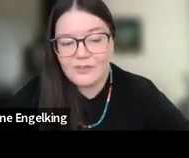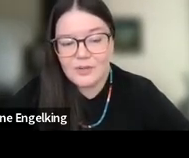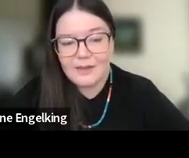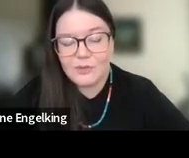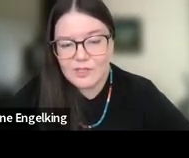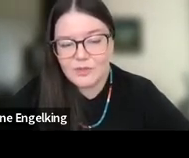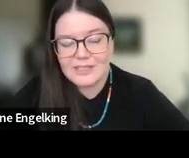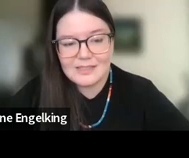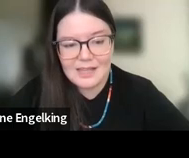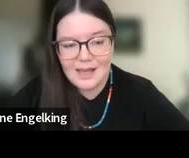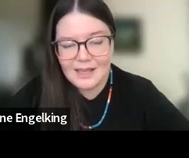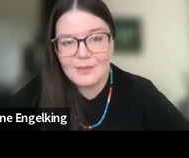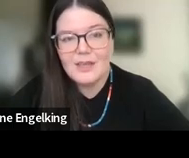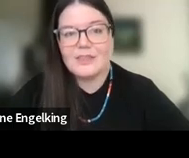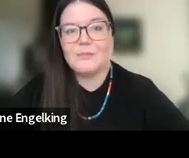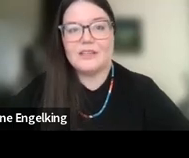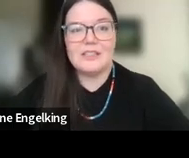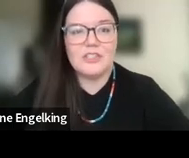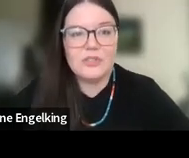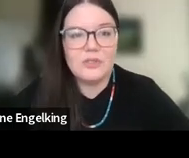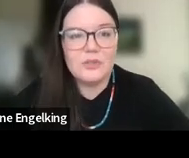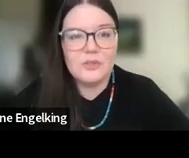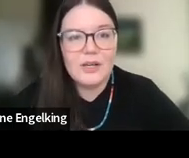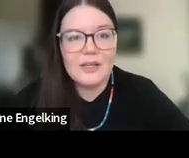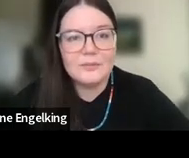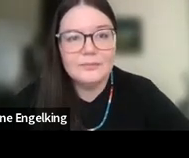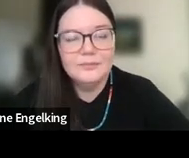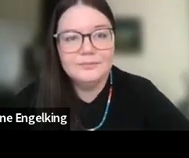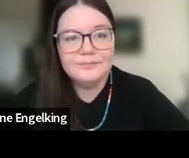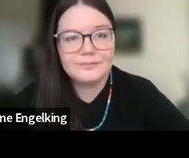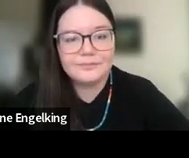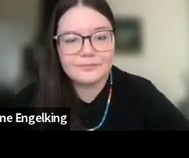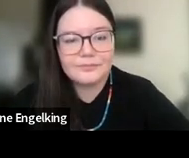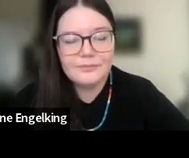and we often don't have the resources, the time, the ability to